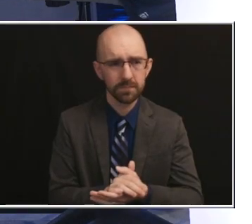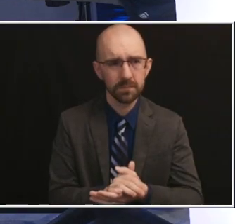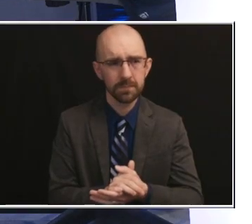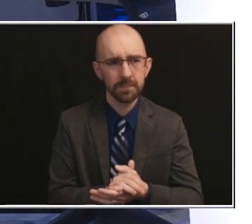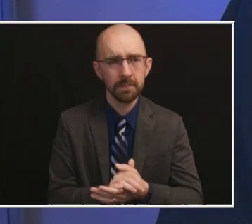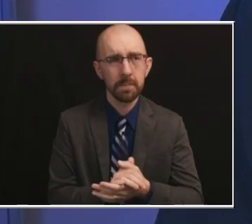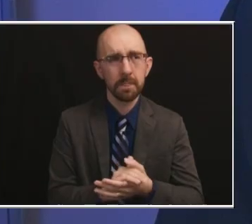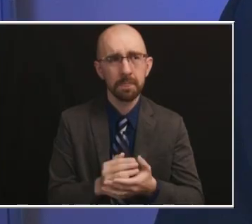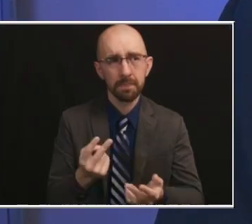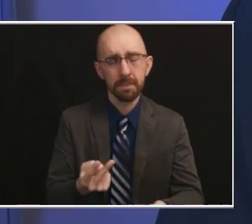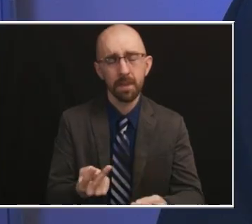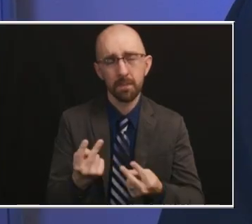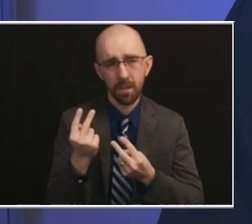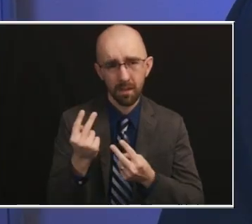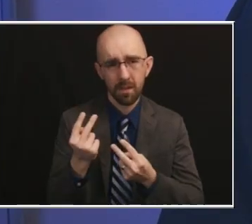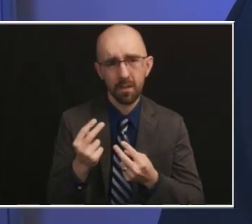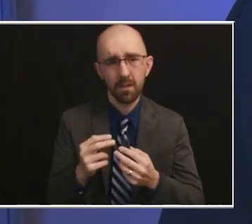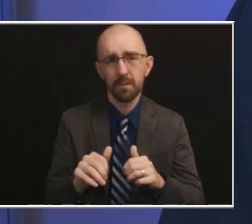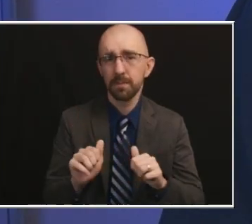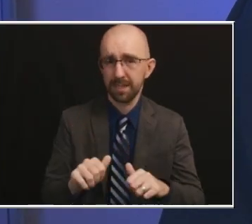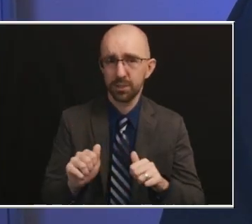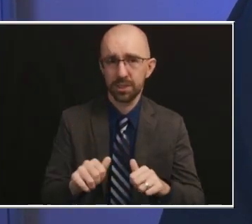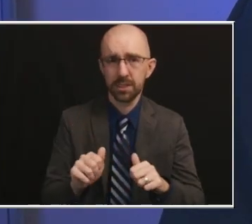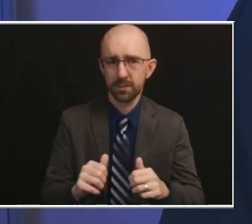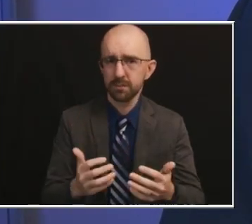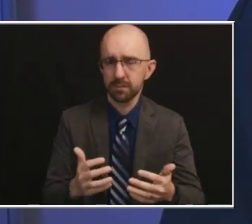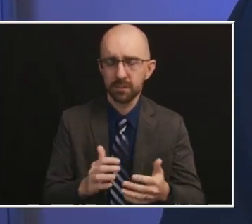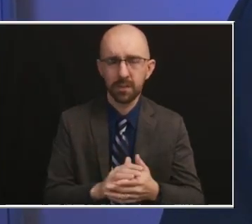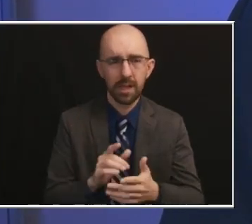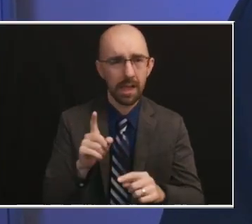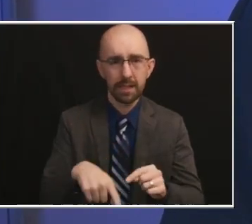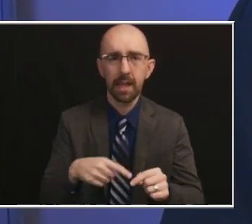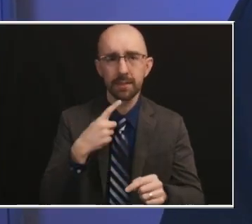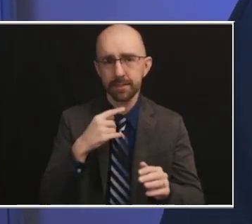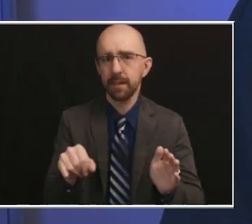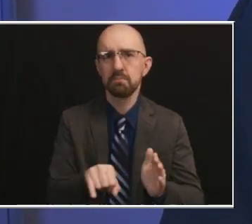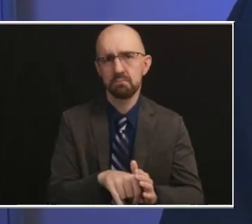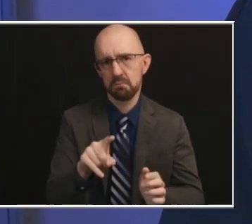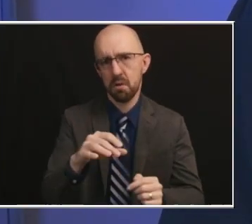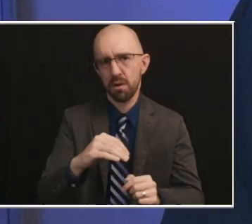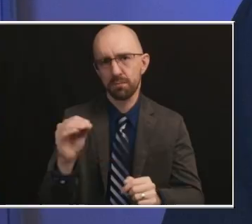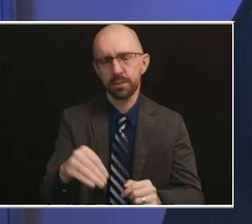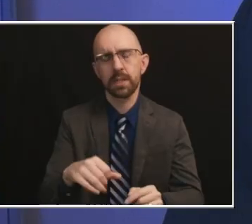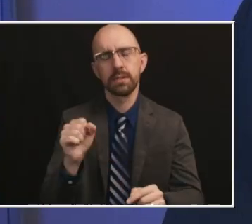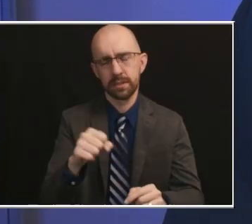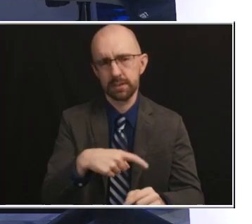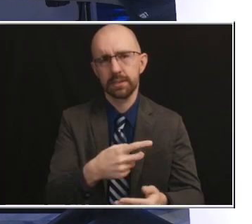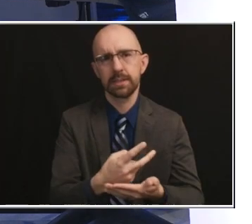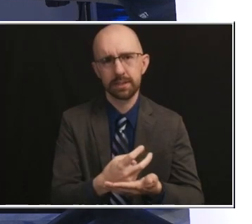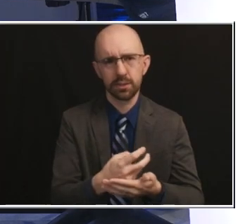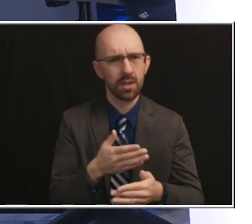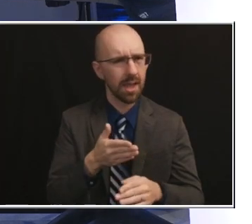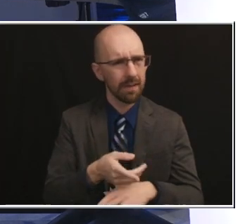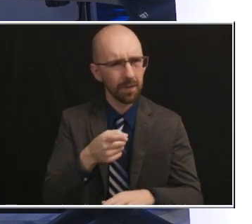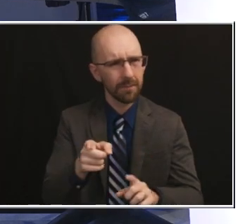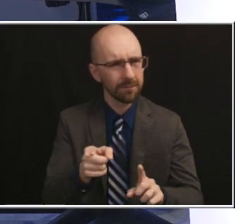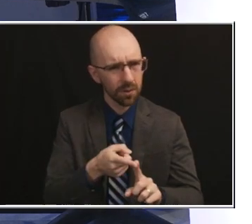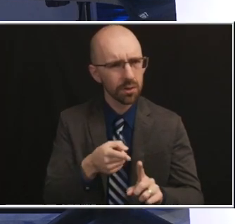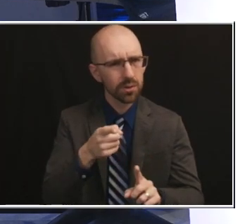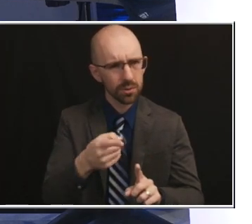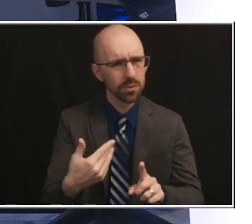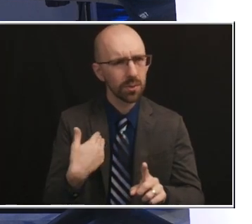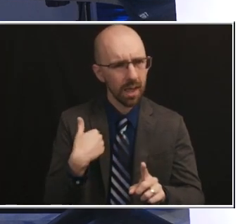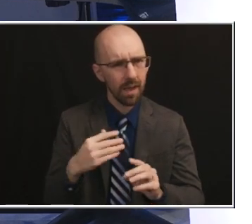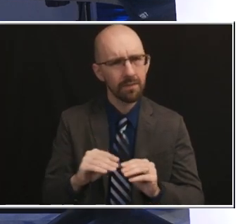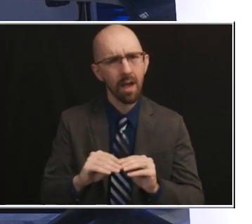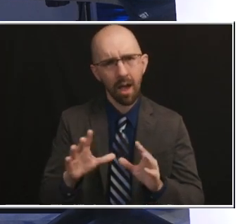Looking back, potentially. Okay. I can't say with 100% certainty. After your first seizure, did you have obvious ones